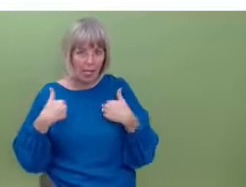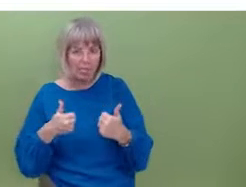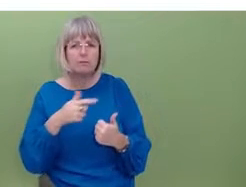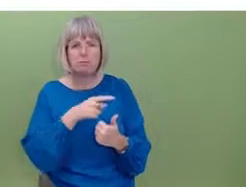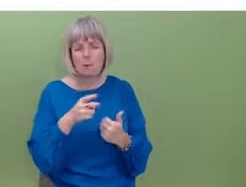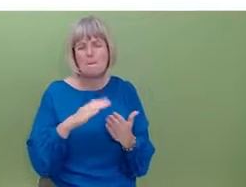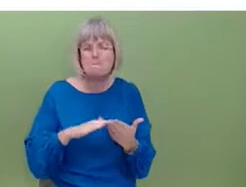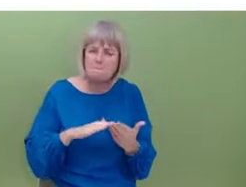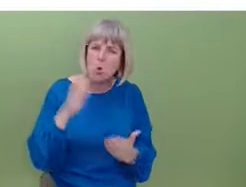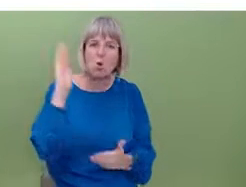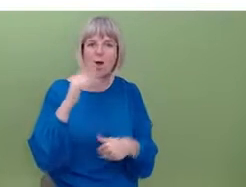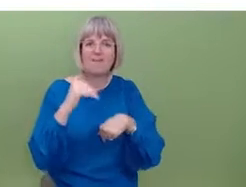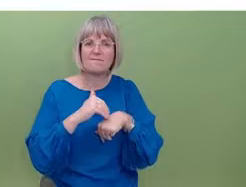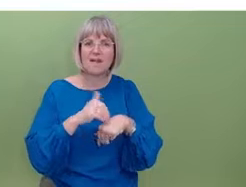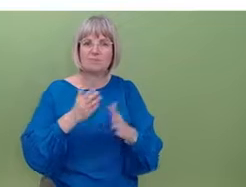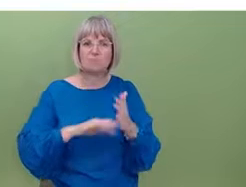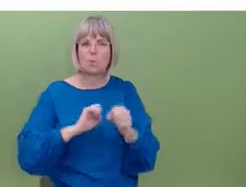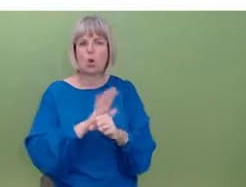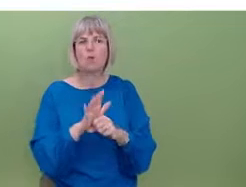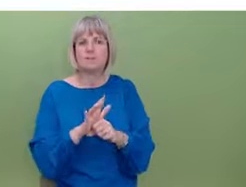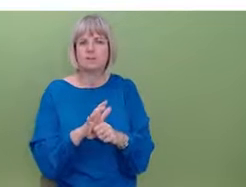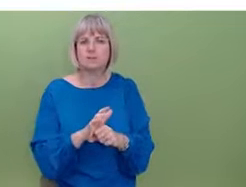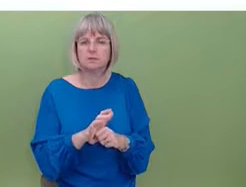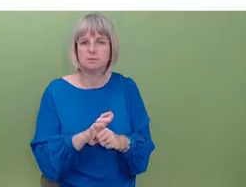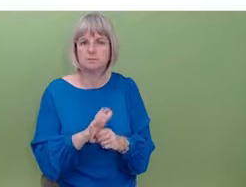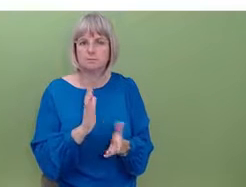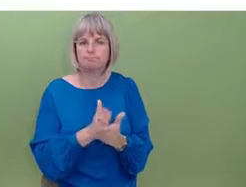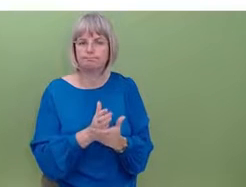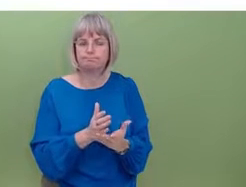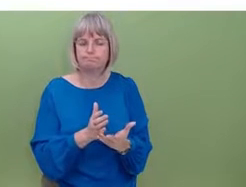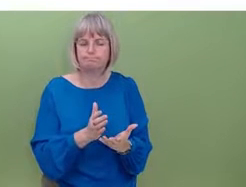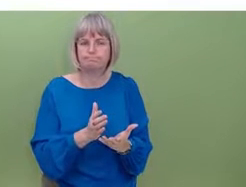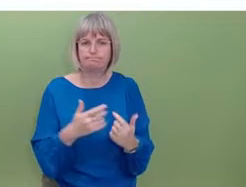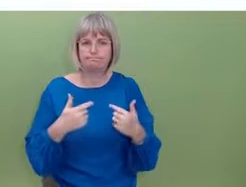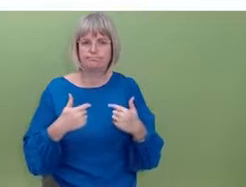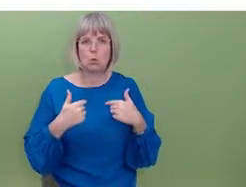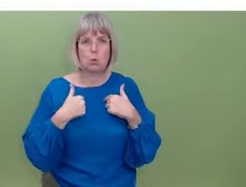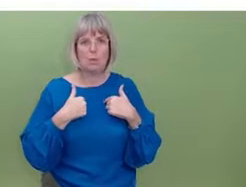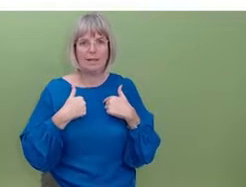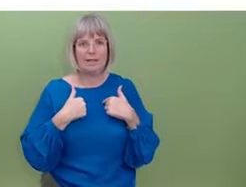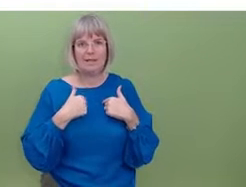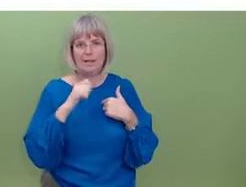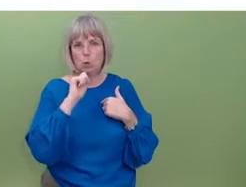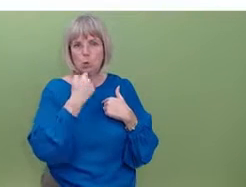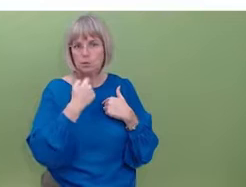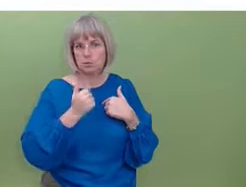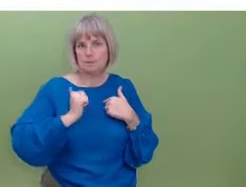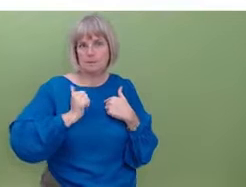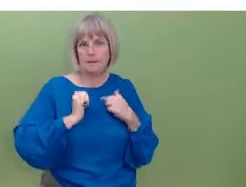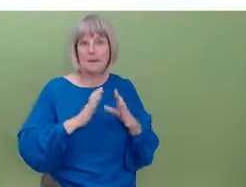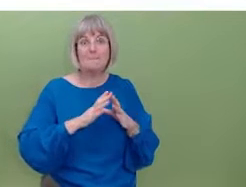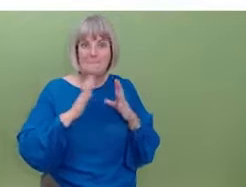COVID. So we would anticipate a bigger impact on